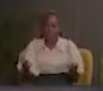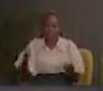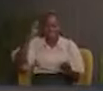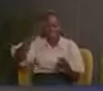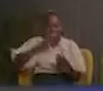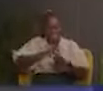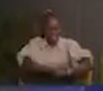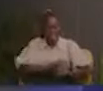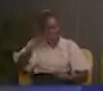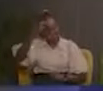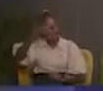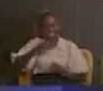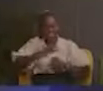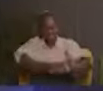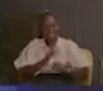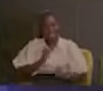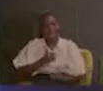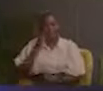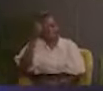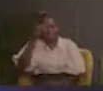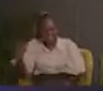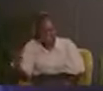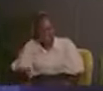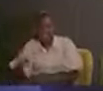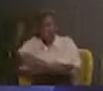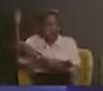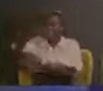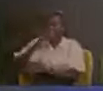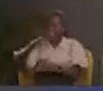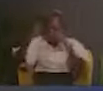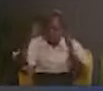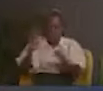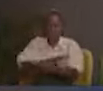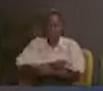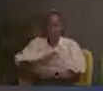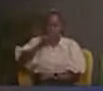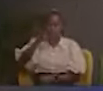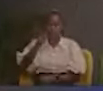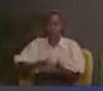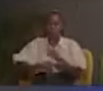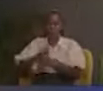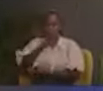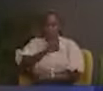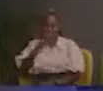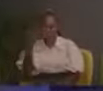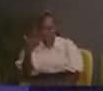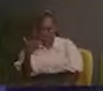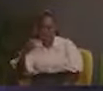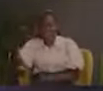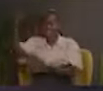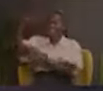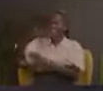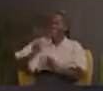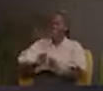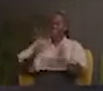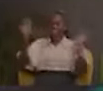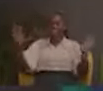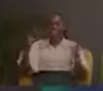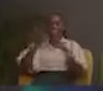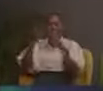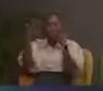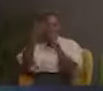our understanding. Light is powerful. John 1:5. And the light shineth in the darkness, and the